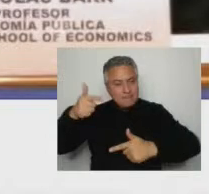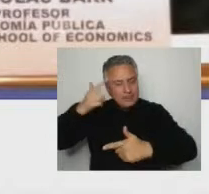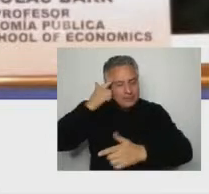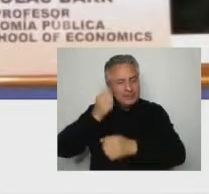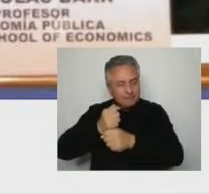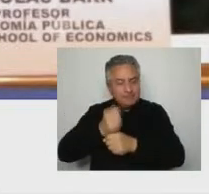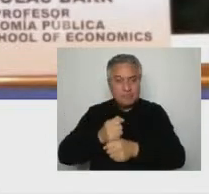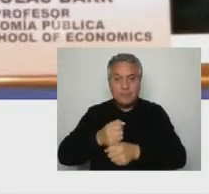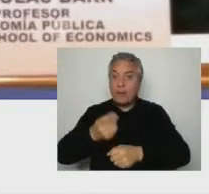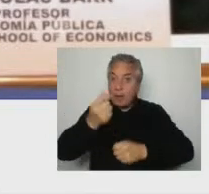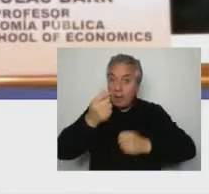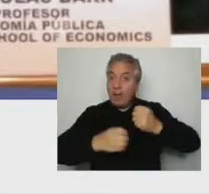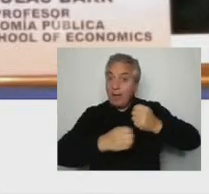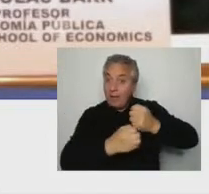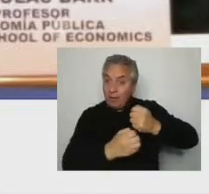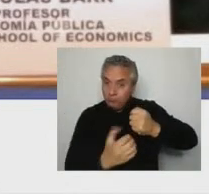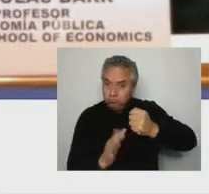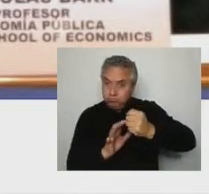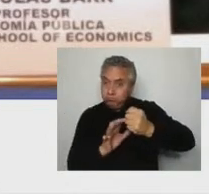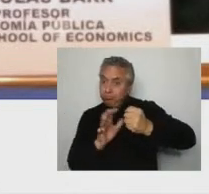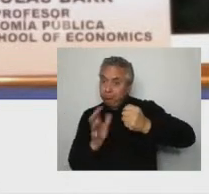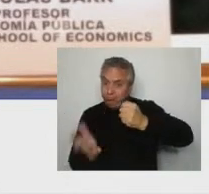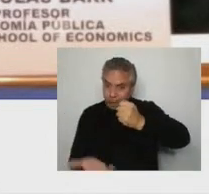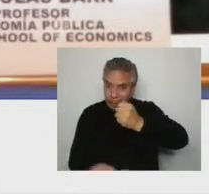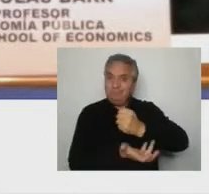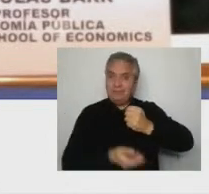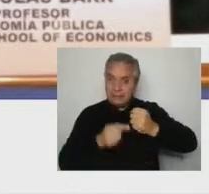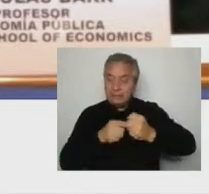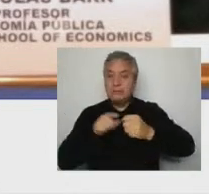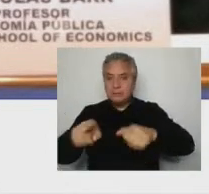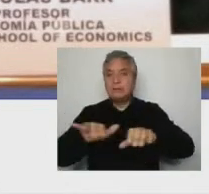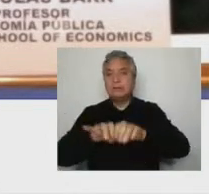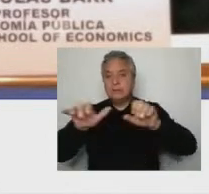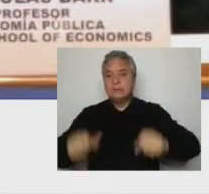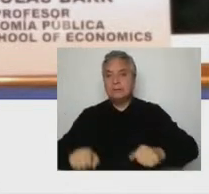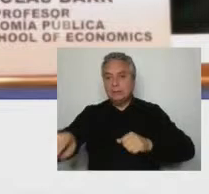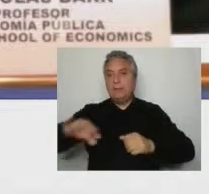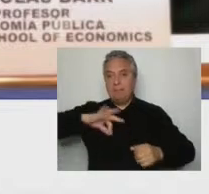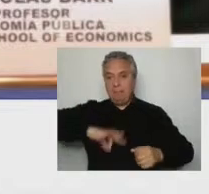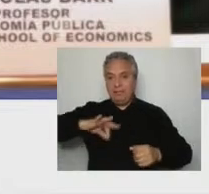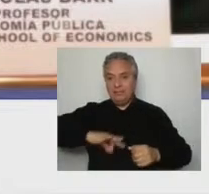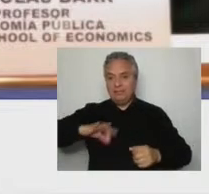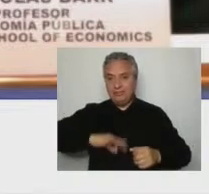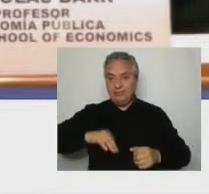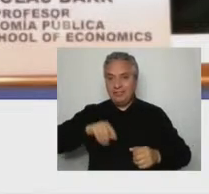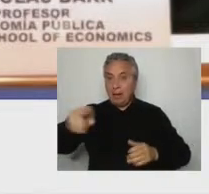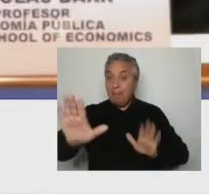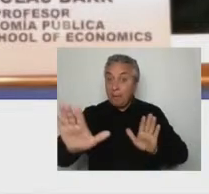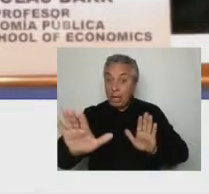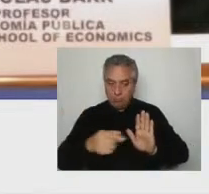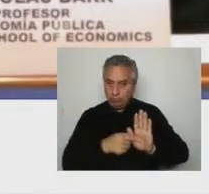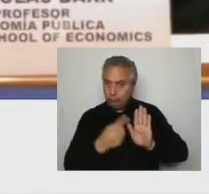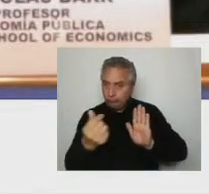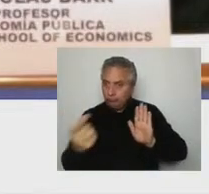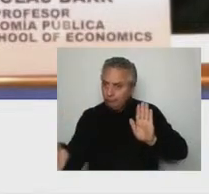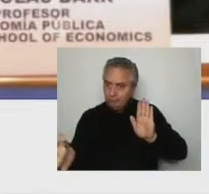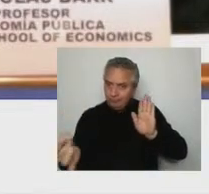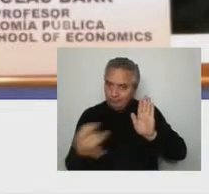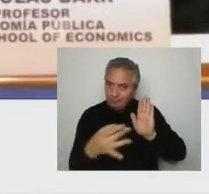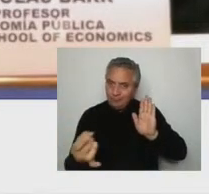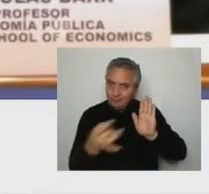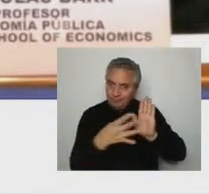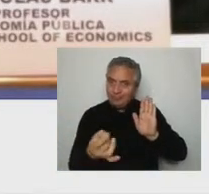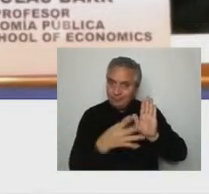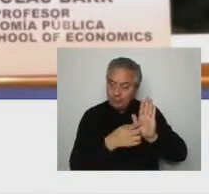but it doesn't necessarily have to be through individual accounts. It can be through individual accounts, as in Chile